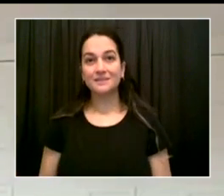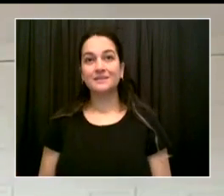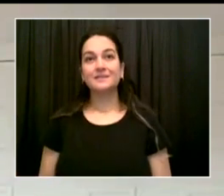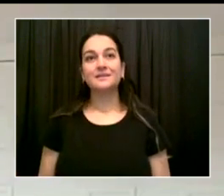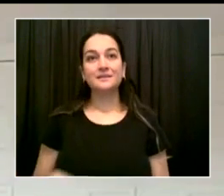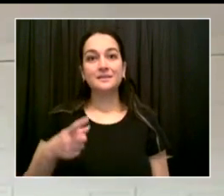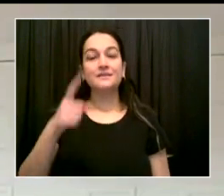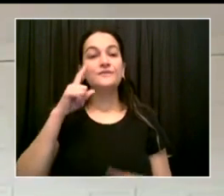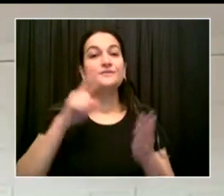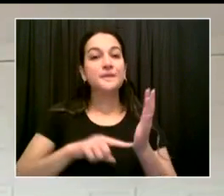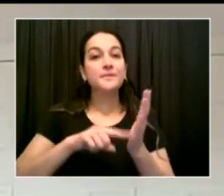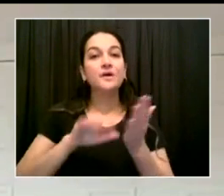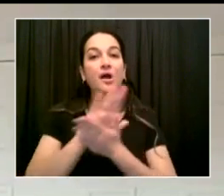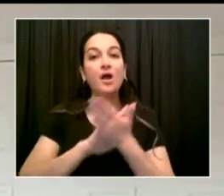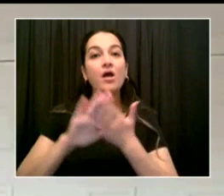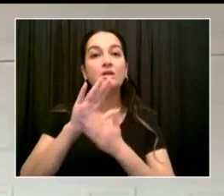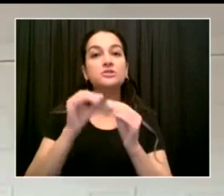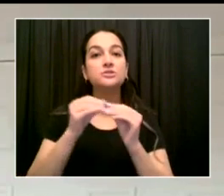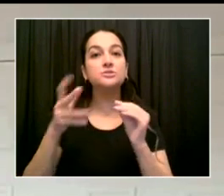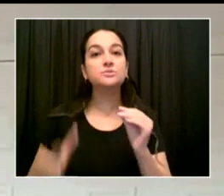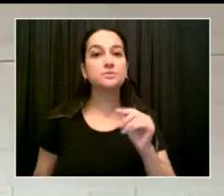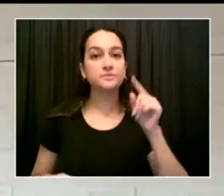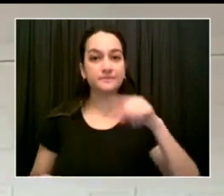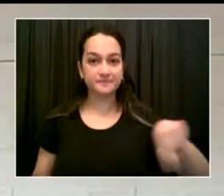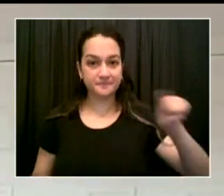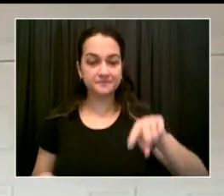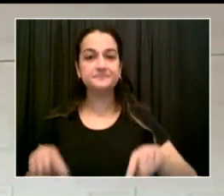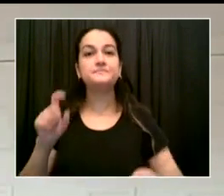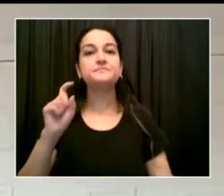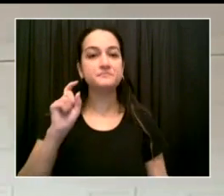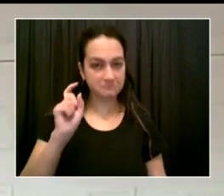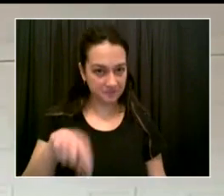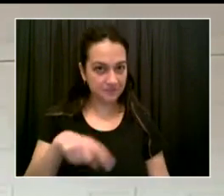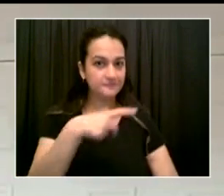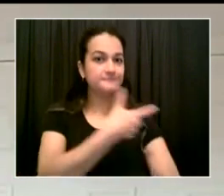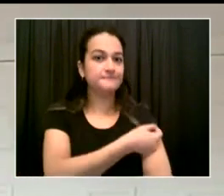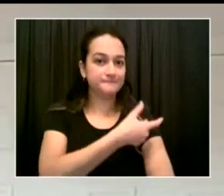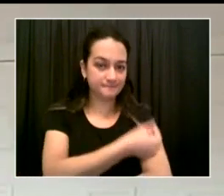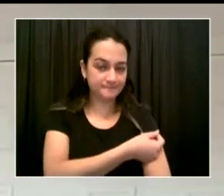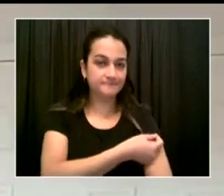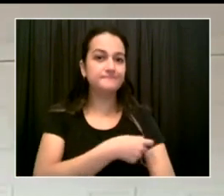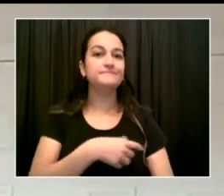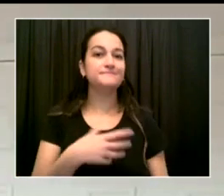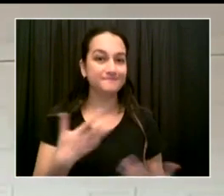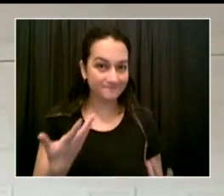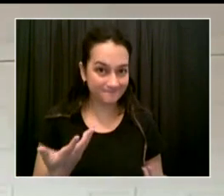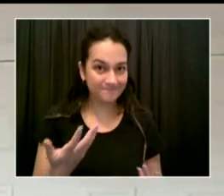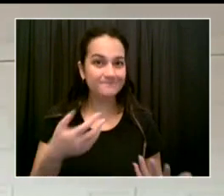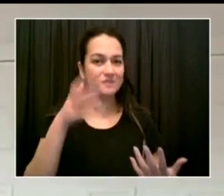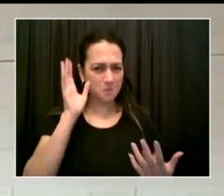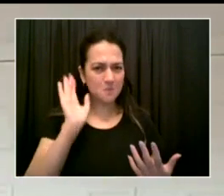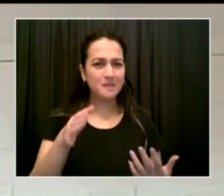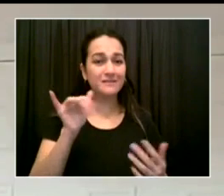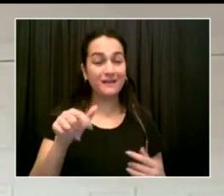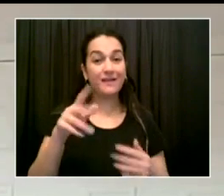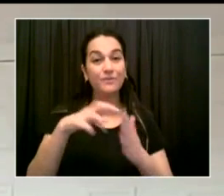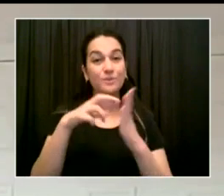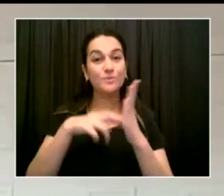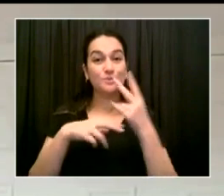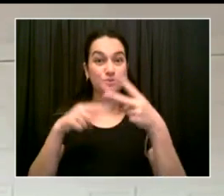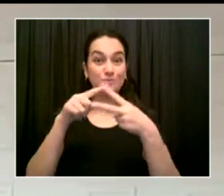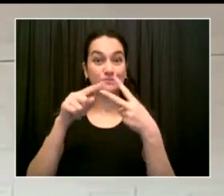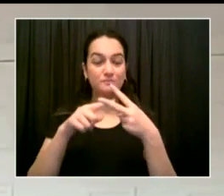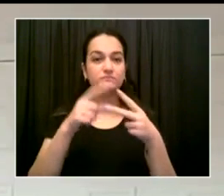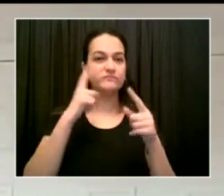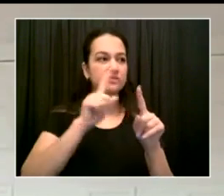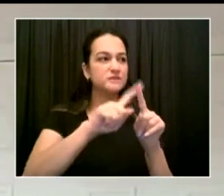testing requirements to match global best practices. And similar efforts at universities across the